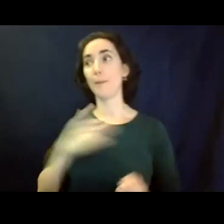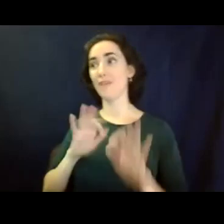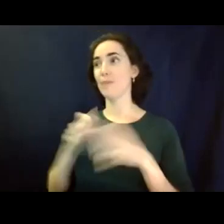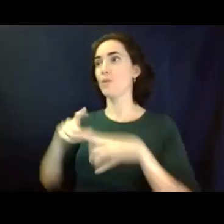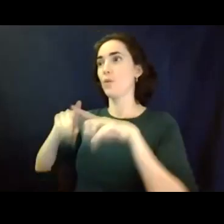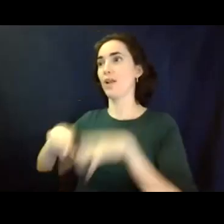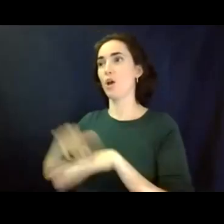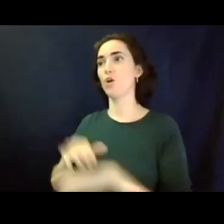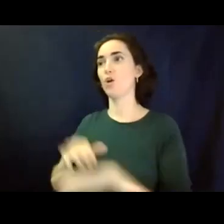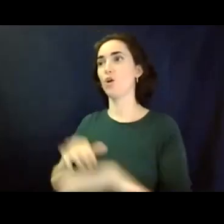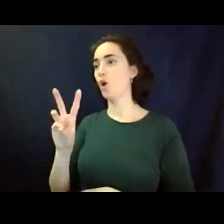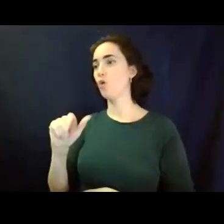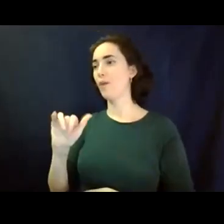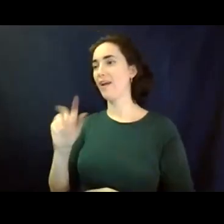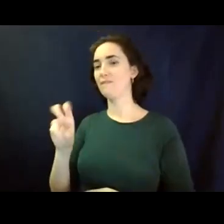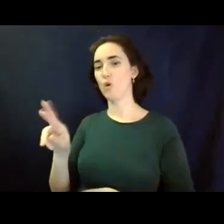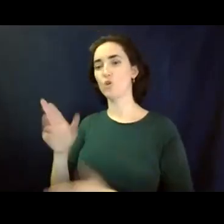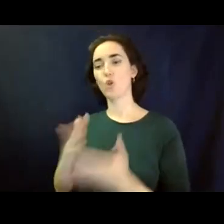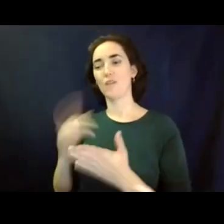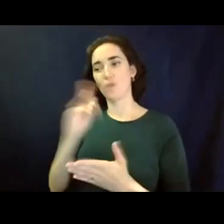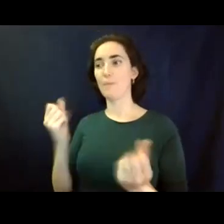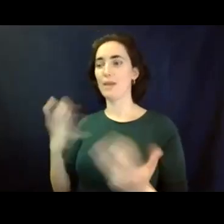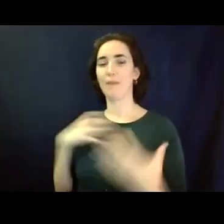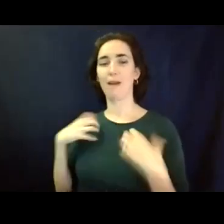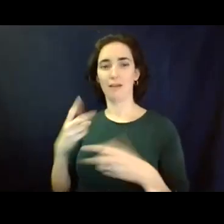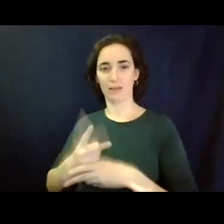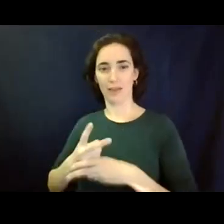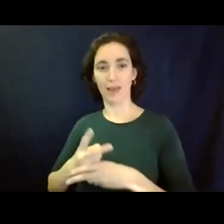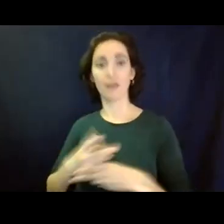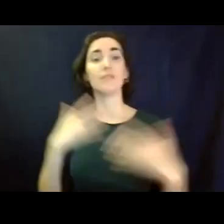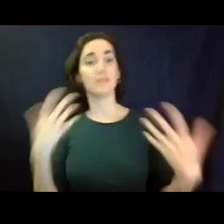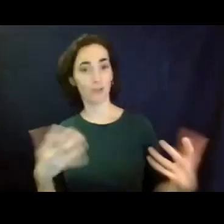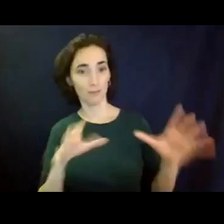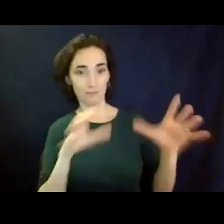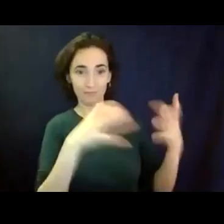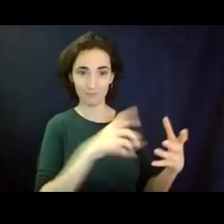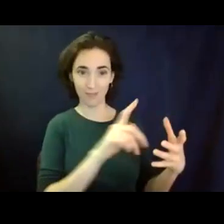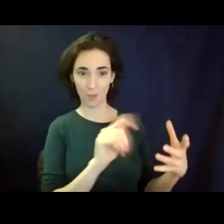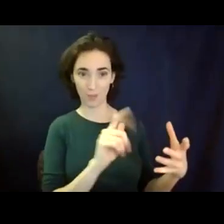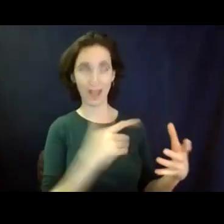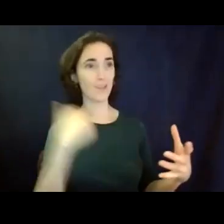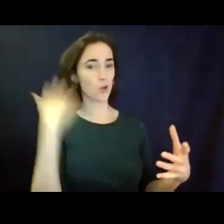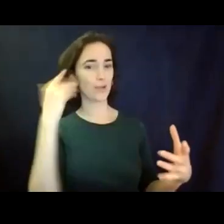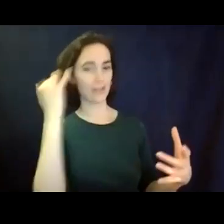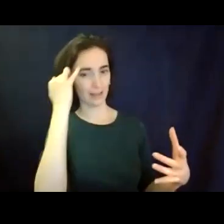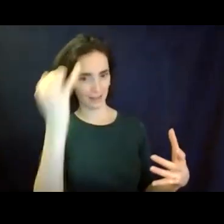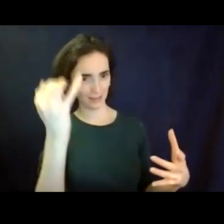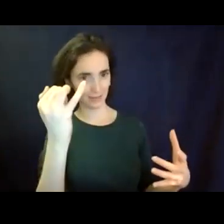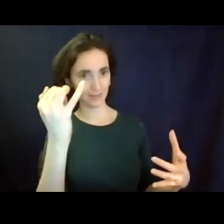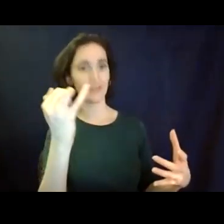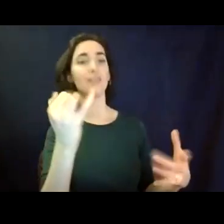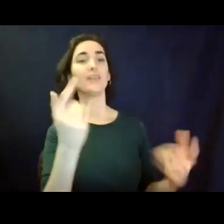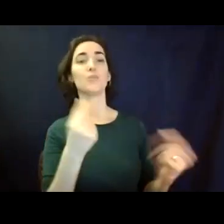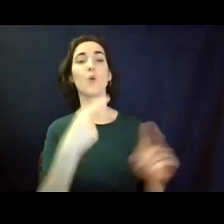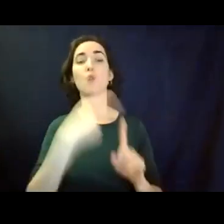health care. And so Drake Mamas of Louisiana had a wild idea of renting